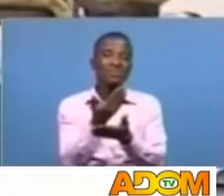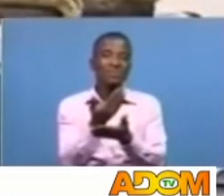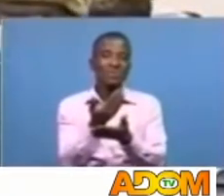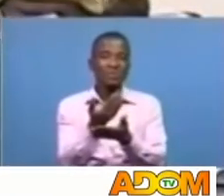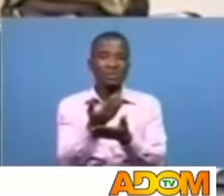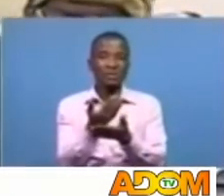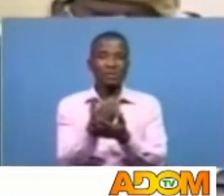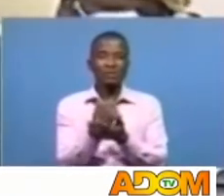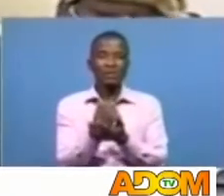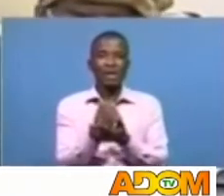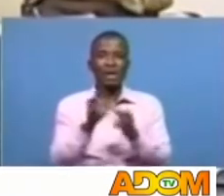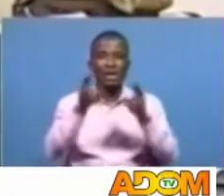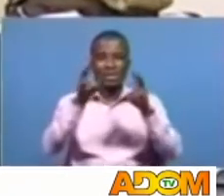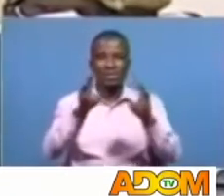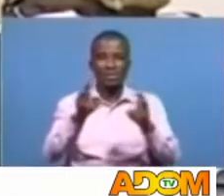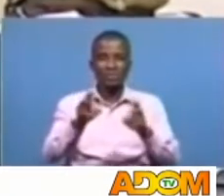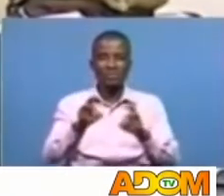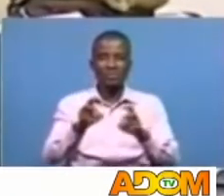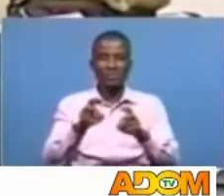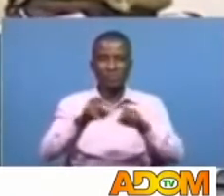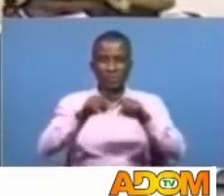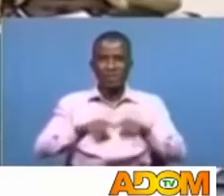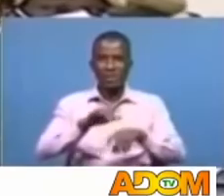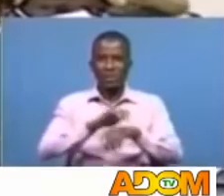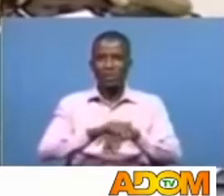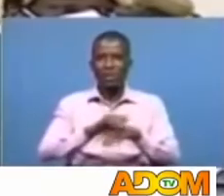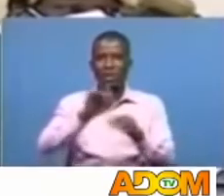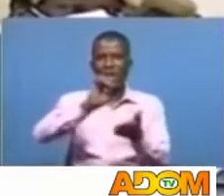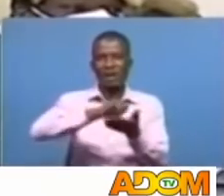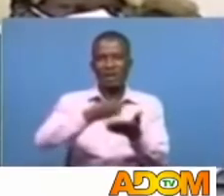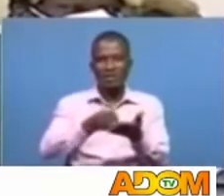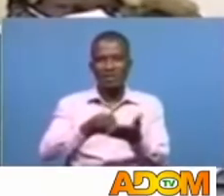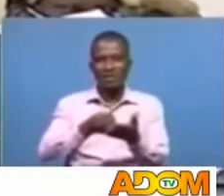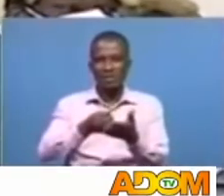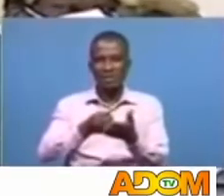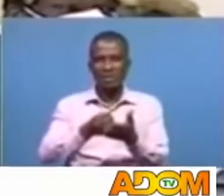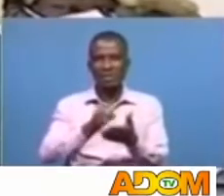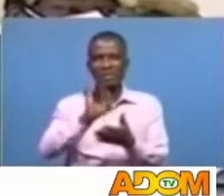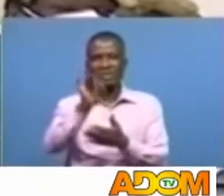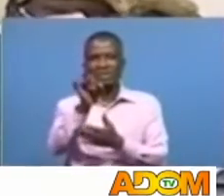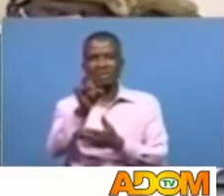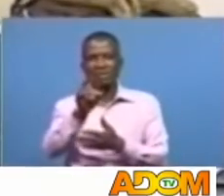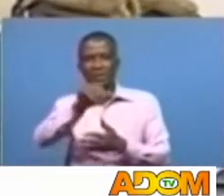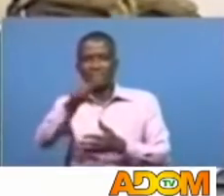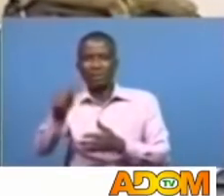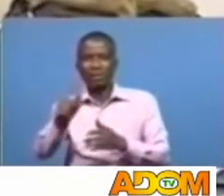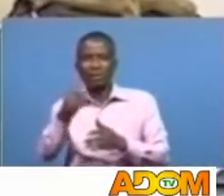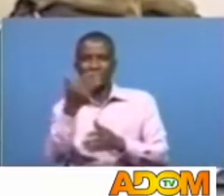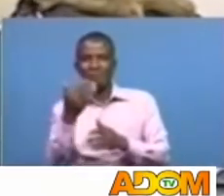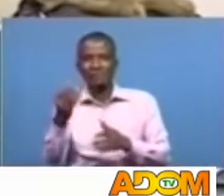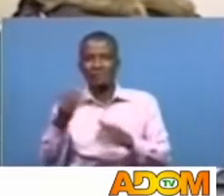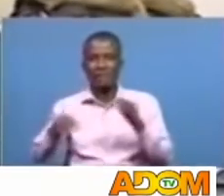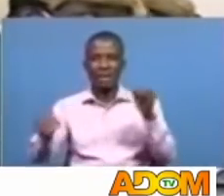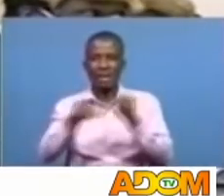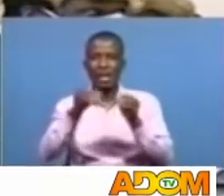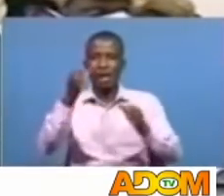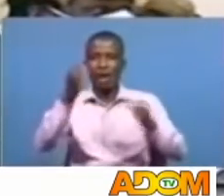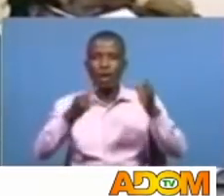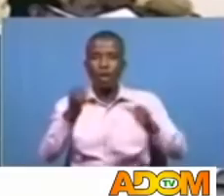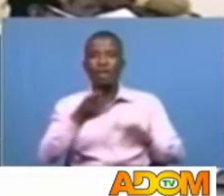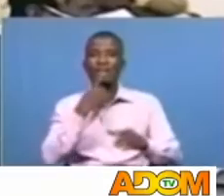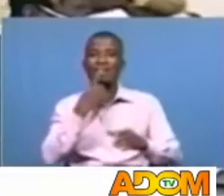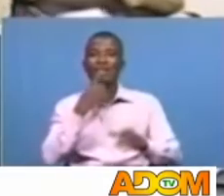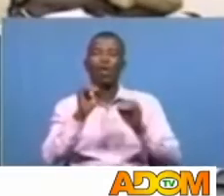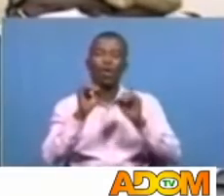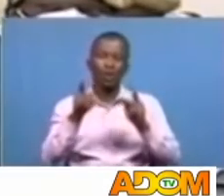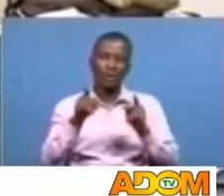was that there was an issue about Exhibit A. And by agreement of counsel, the court then said